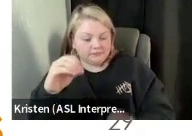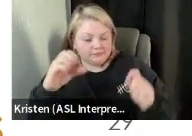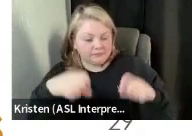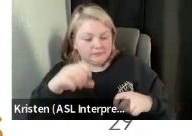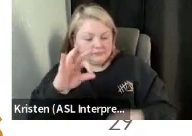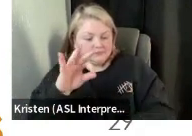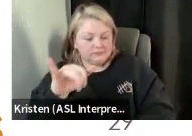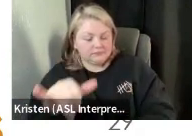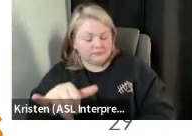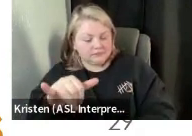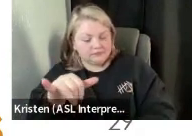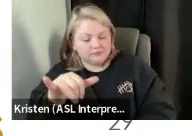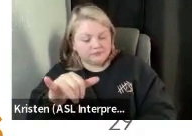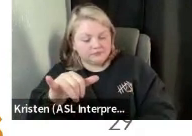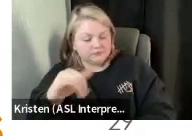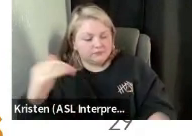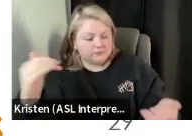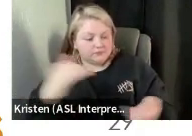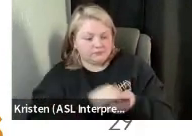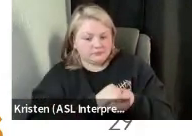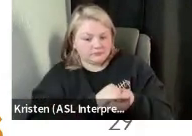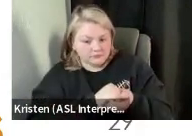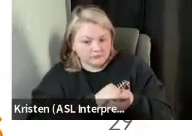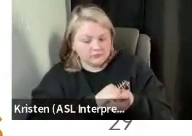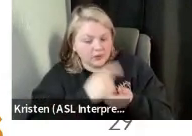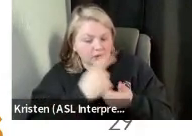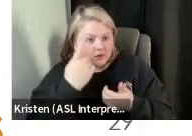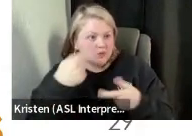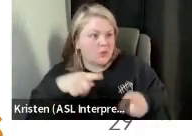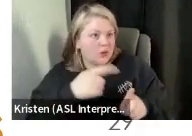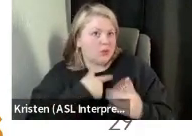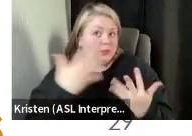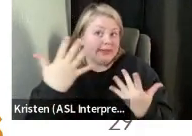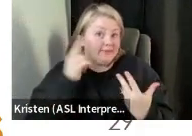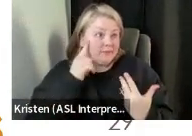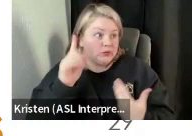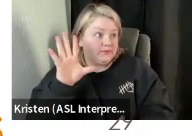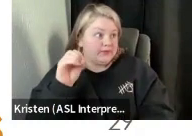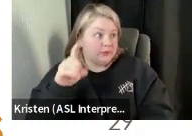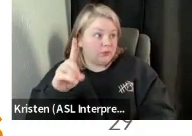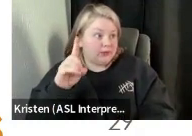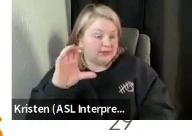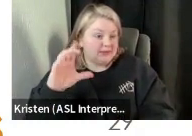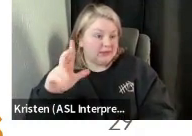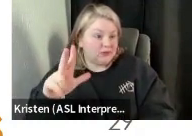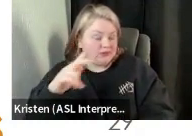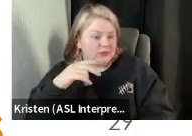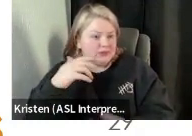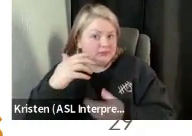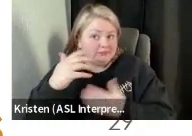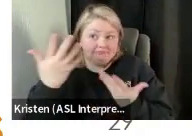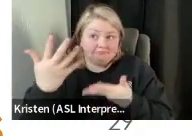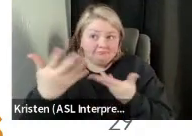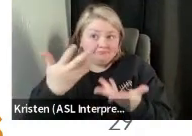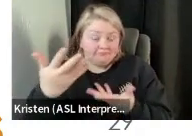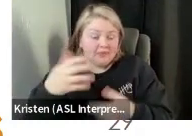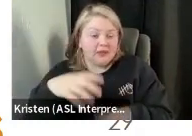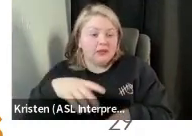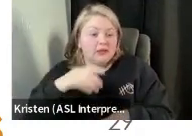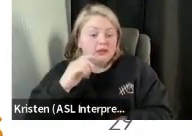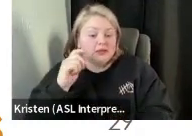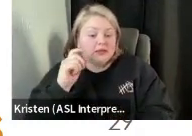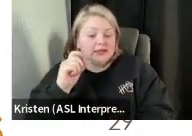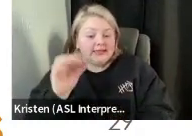fiscal partner while we're waiting on our 501c status. And I'm just wondering if there's a certain date